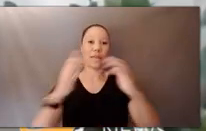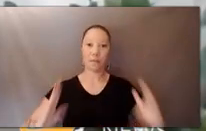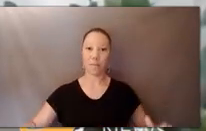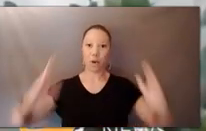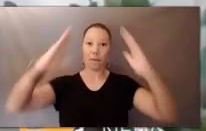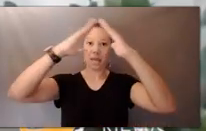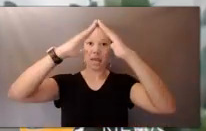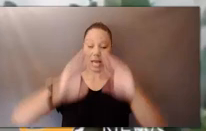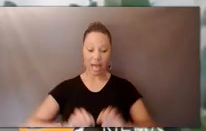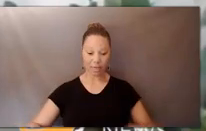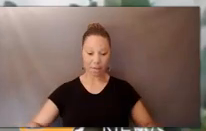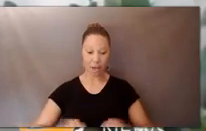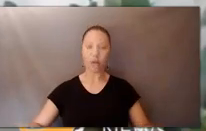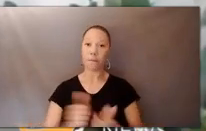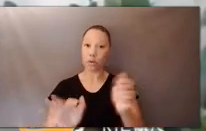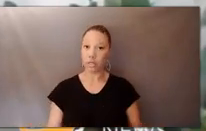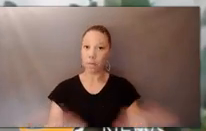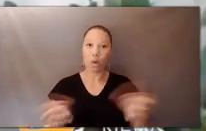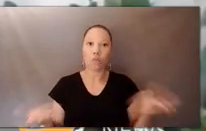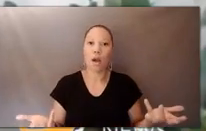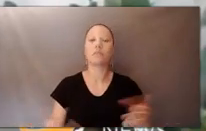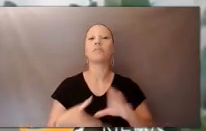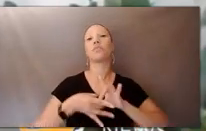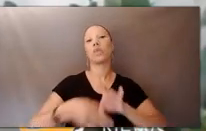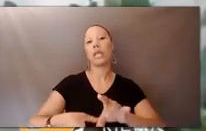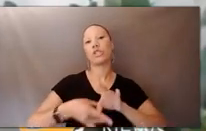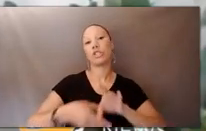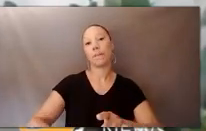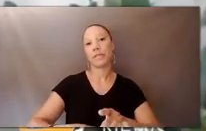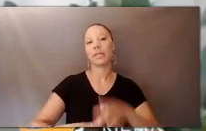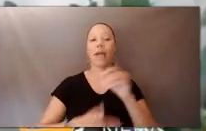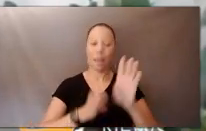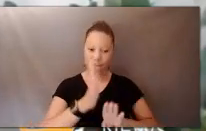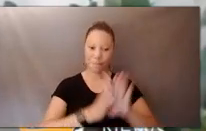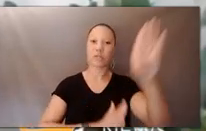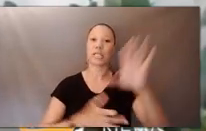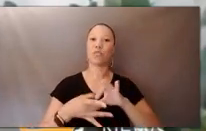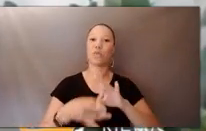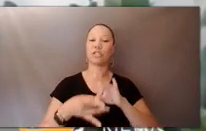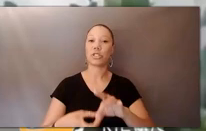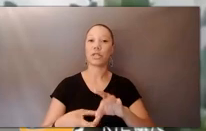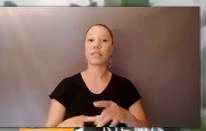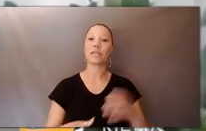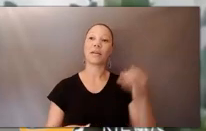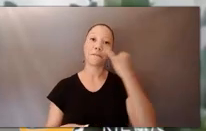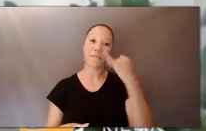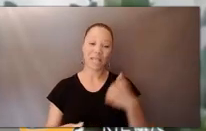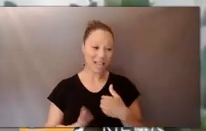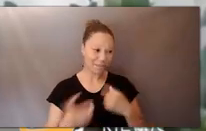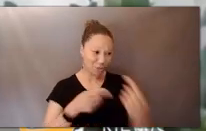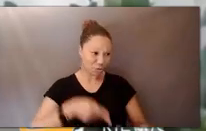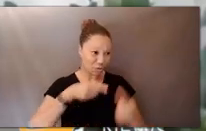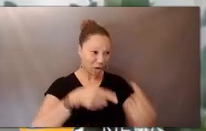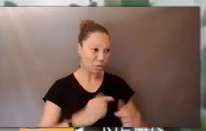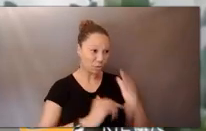the bottom, the most important thing is that relationship, building those relationships. And then if you even have a hard time building relationships,